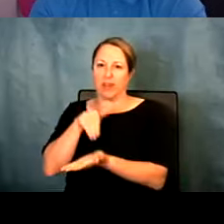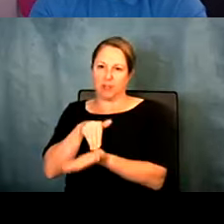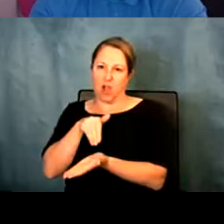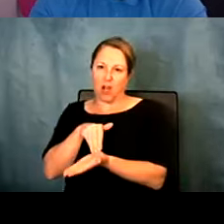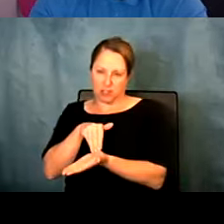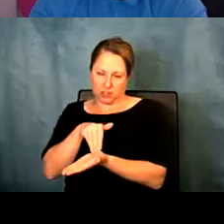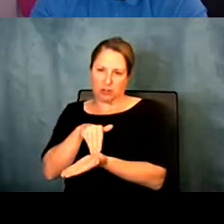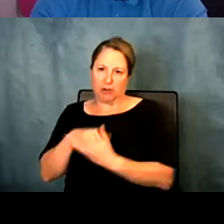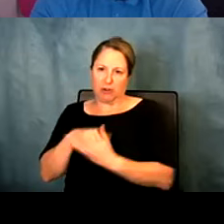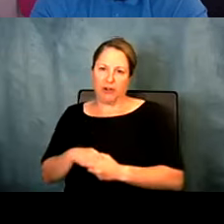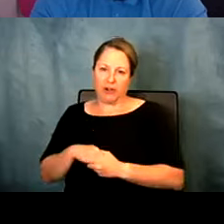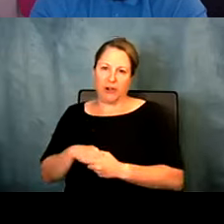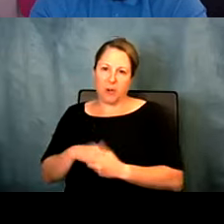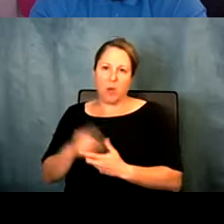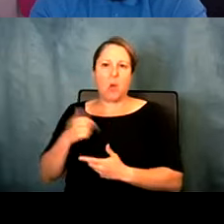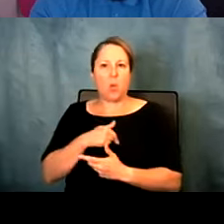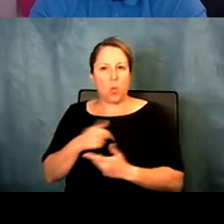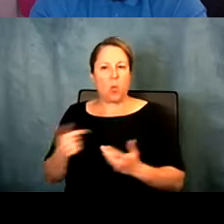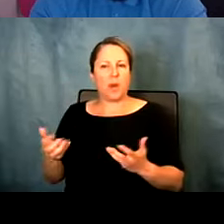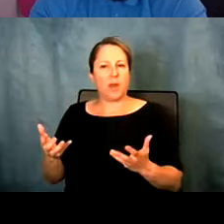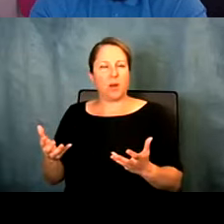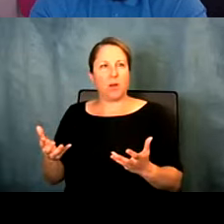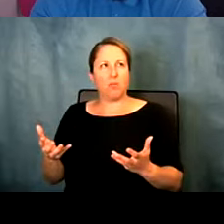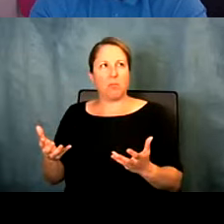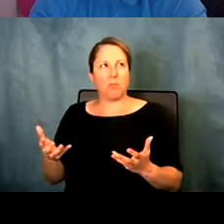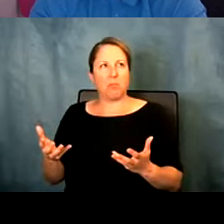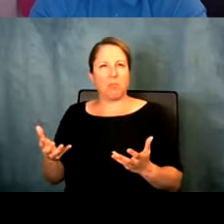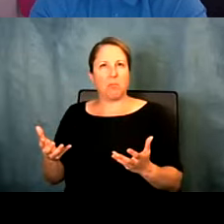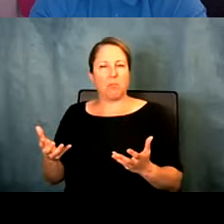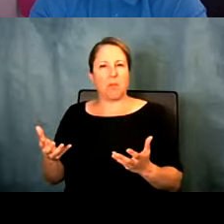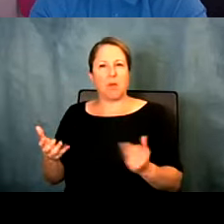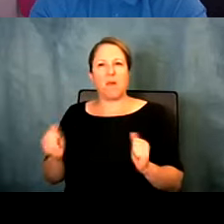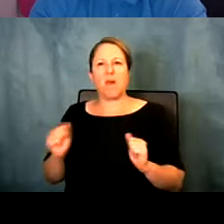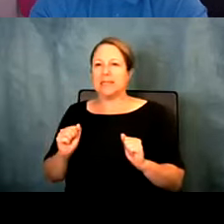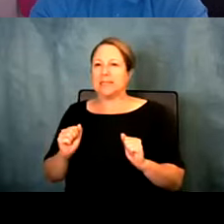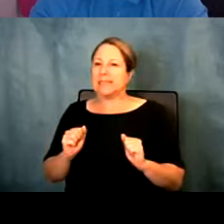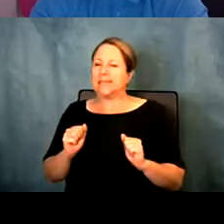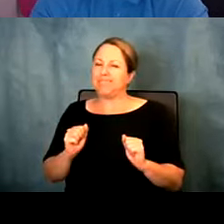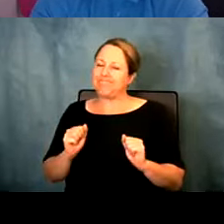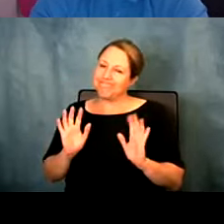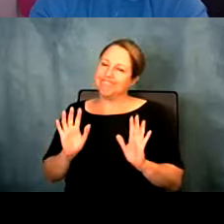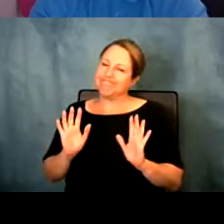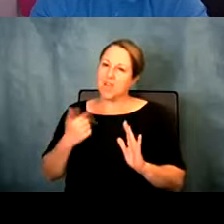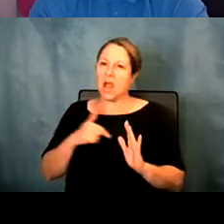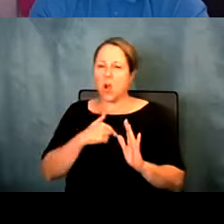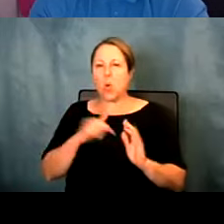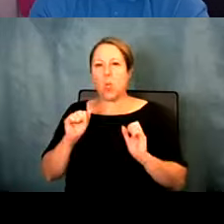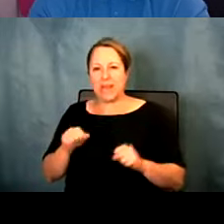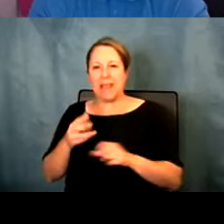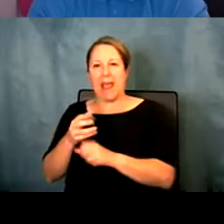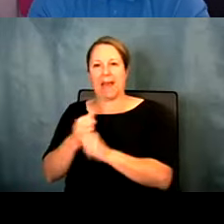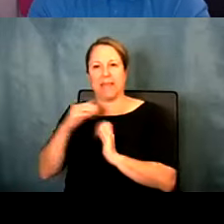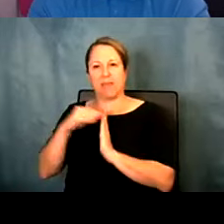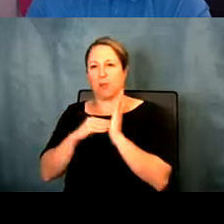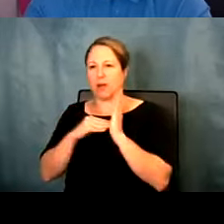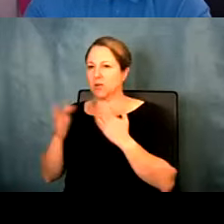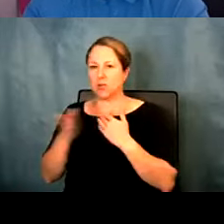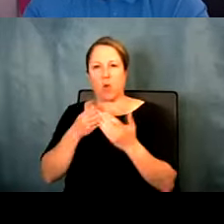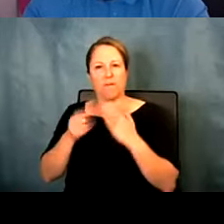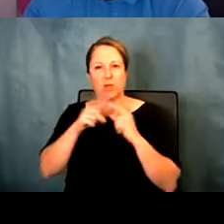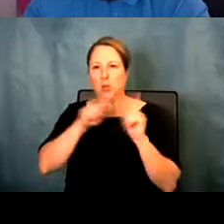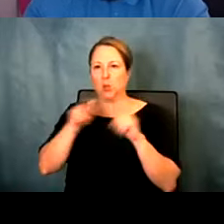because we would want to have, it is nice. I mean, we're able to get the records from wherever you guys go.